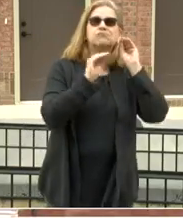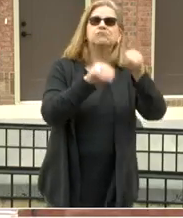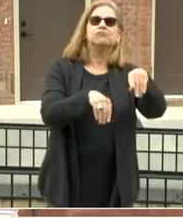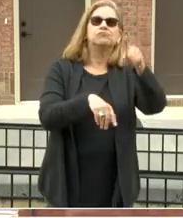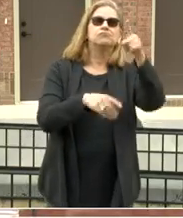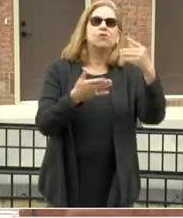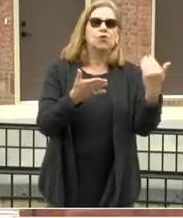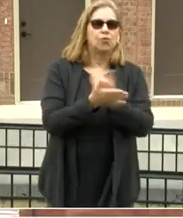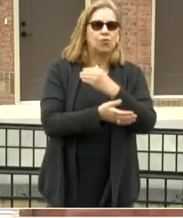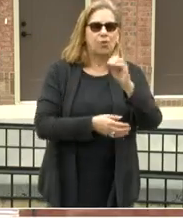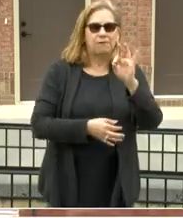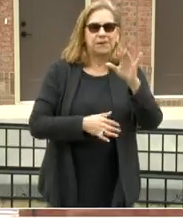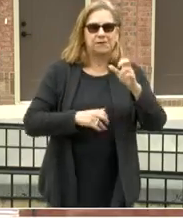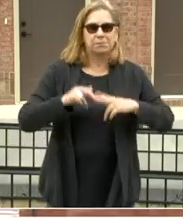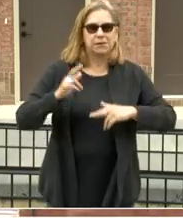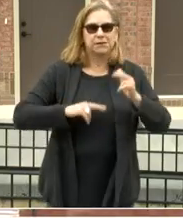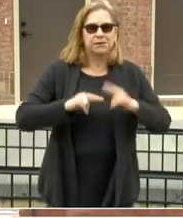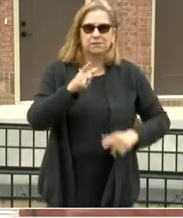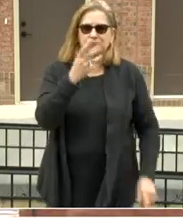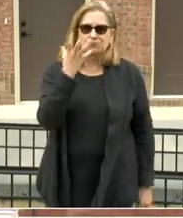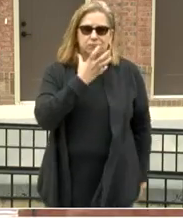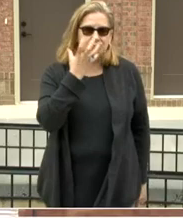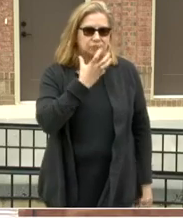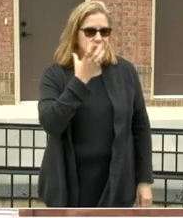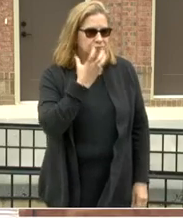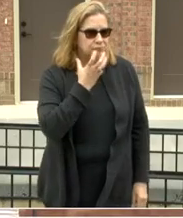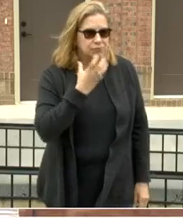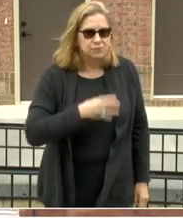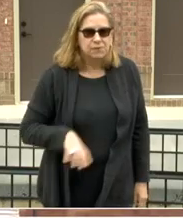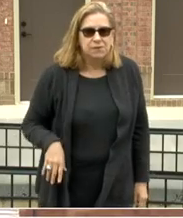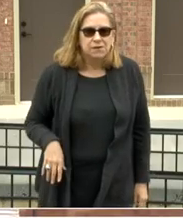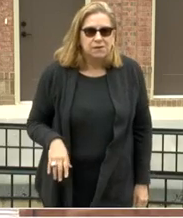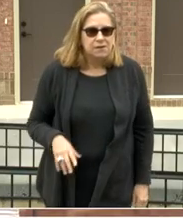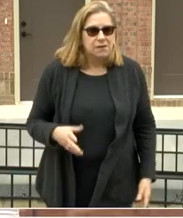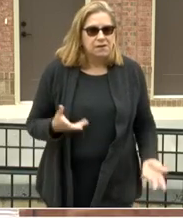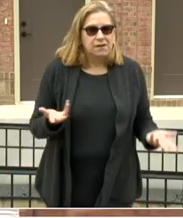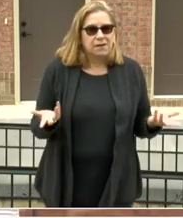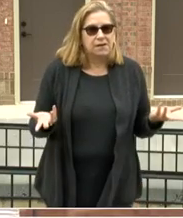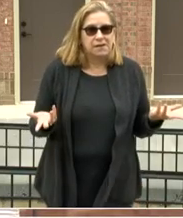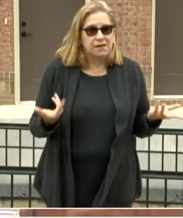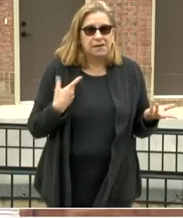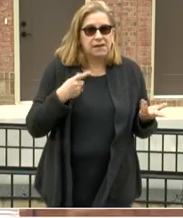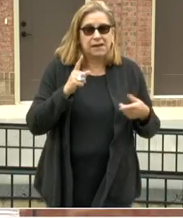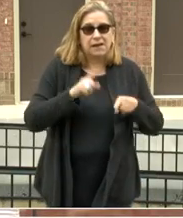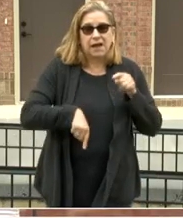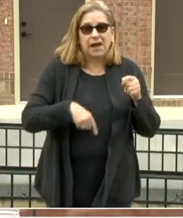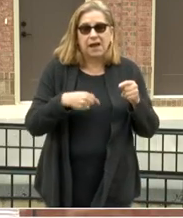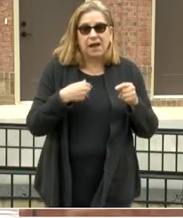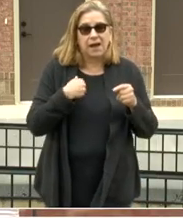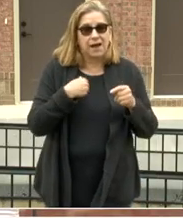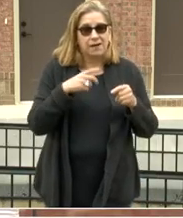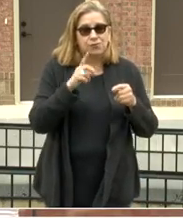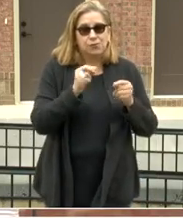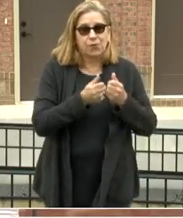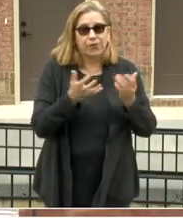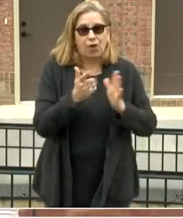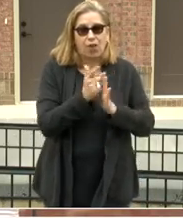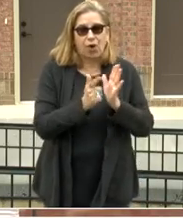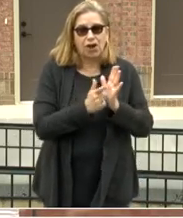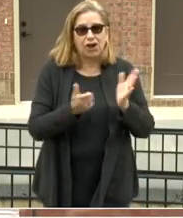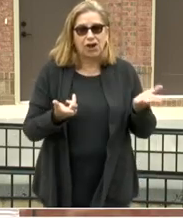And then we don't do any of this without lawyers. So Latrina calls them the firm. So Mark, Aisha,